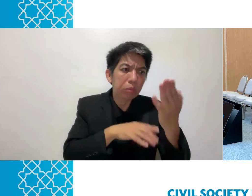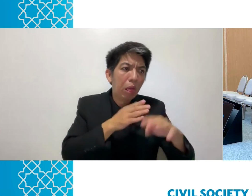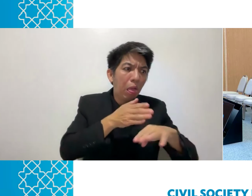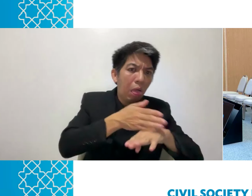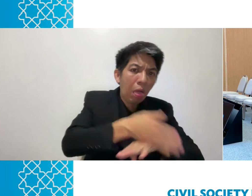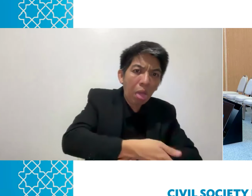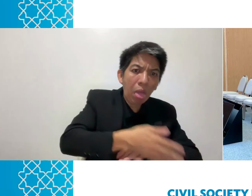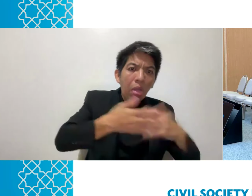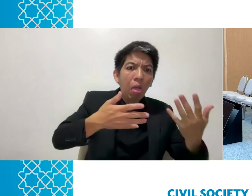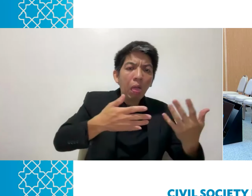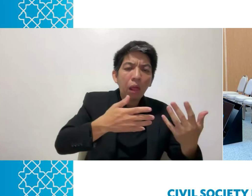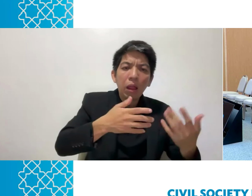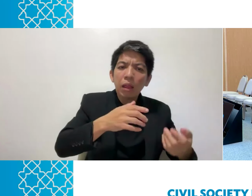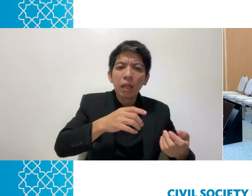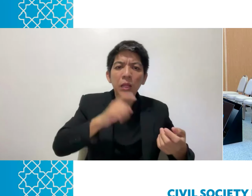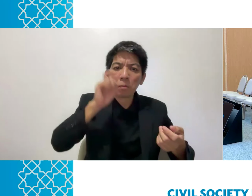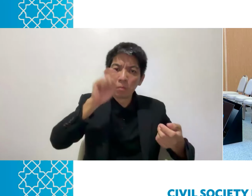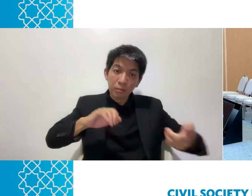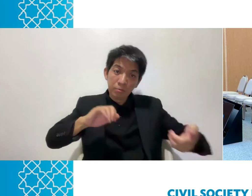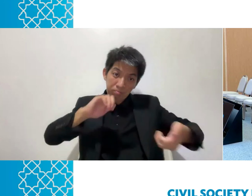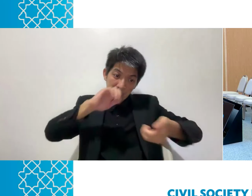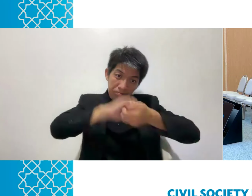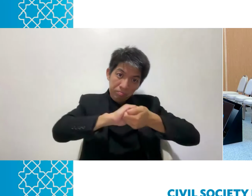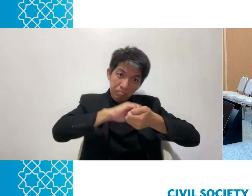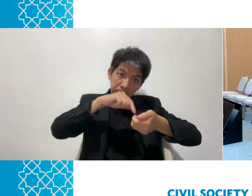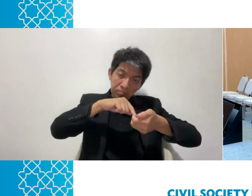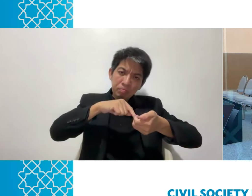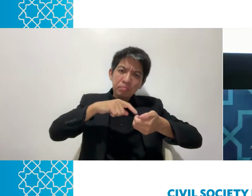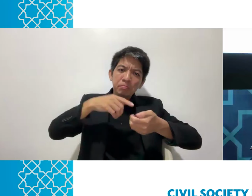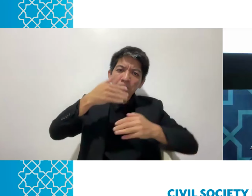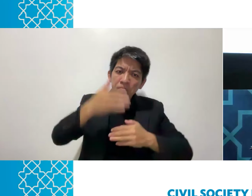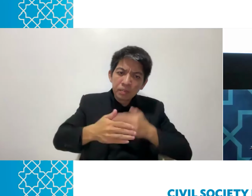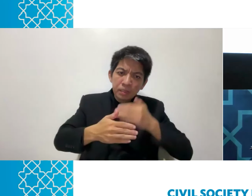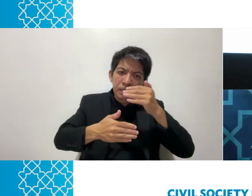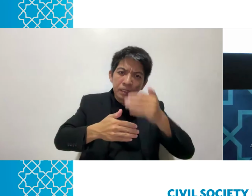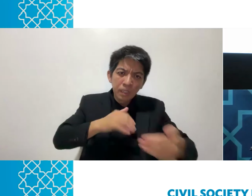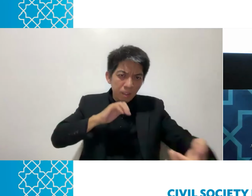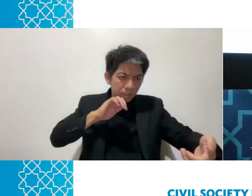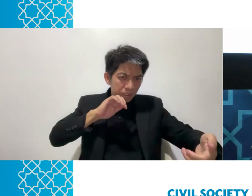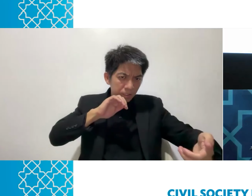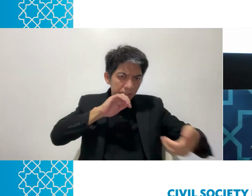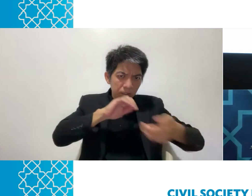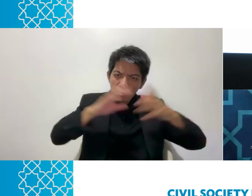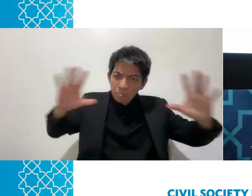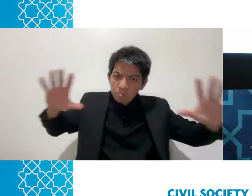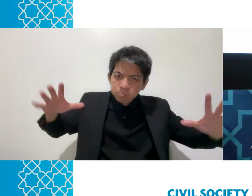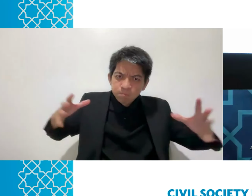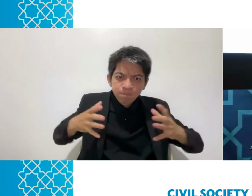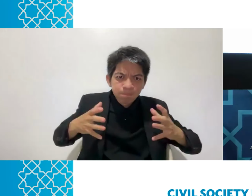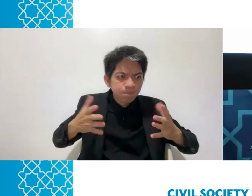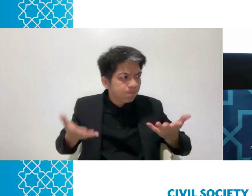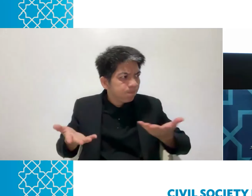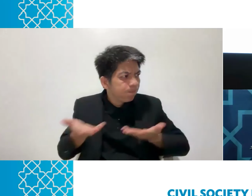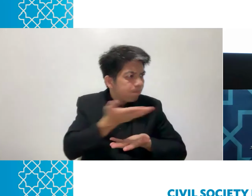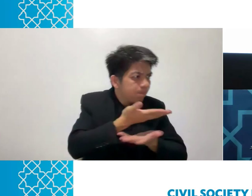those procedures to translate plans, strategies into actions.